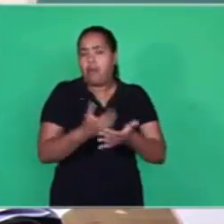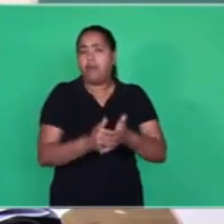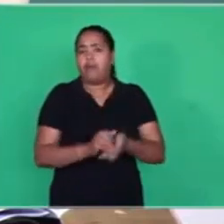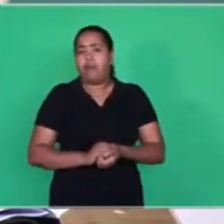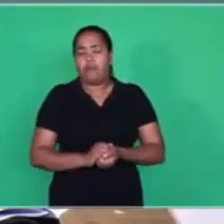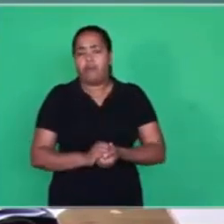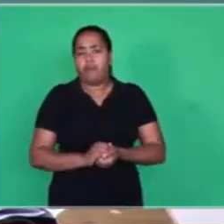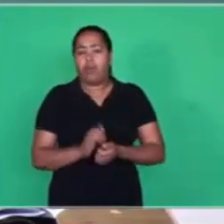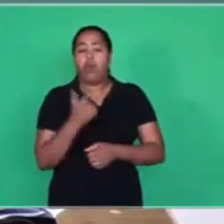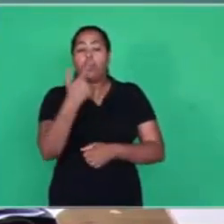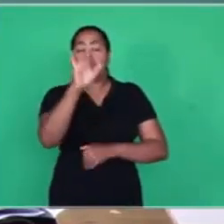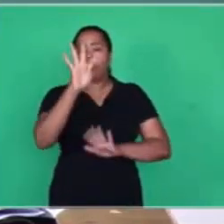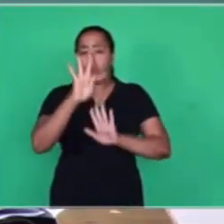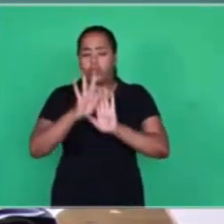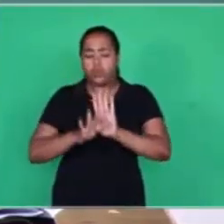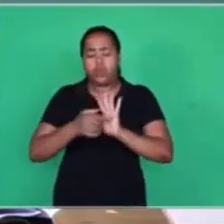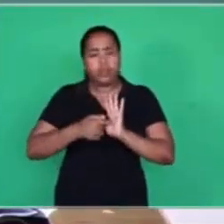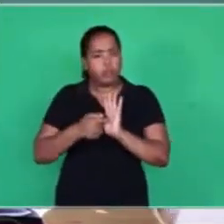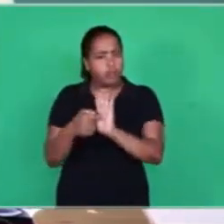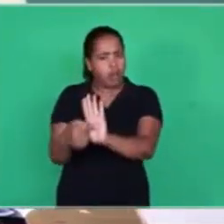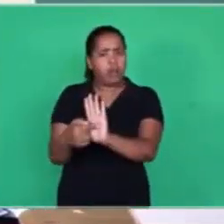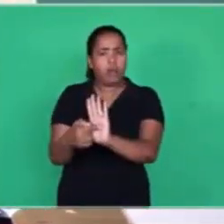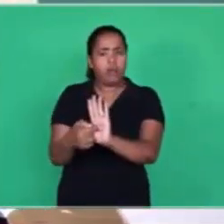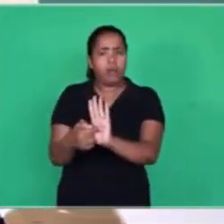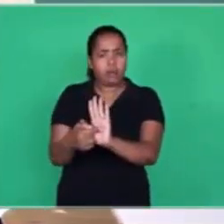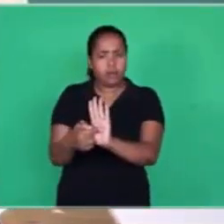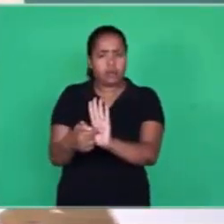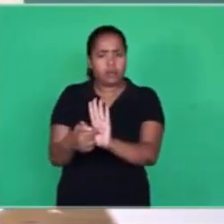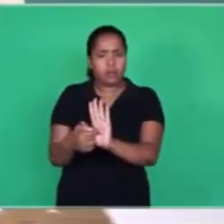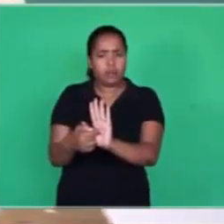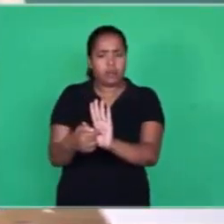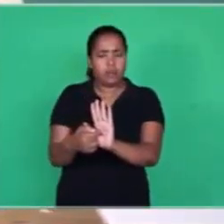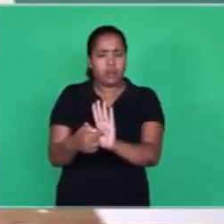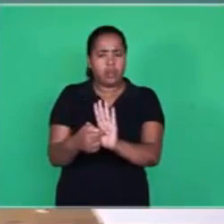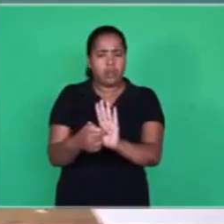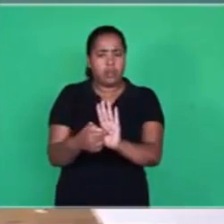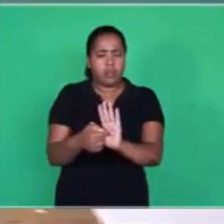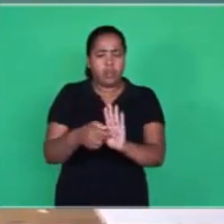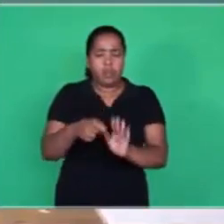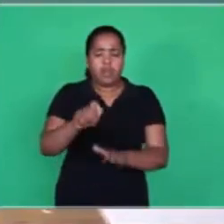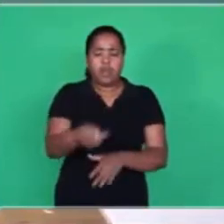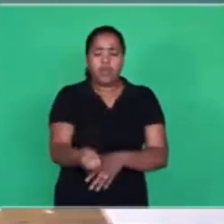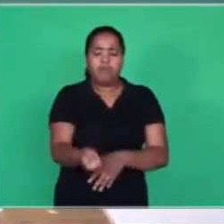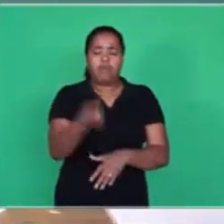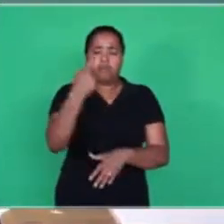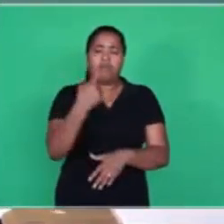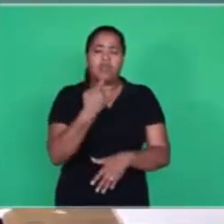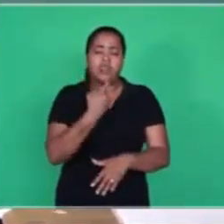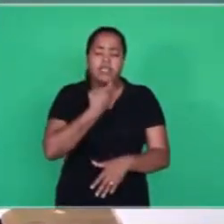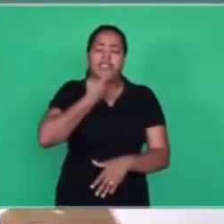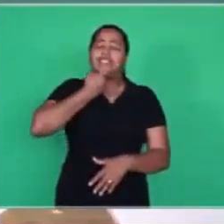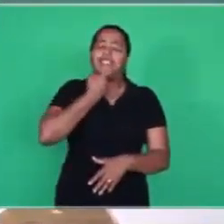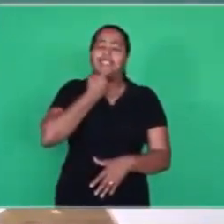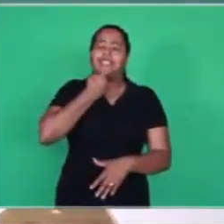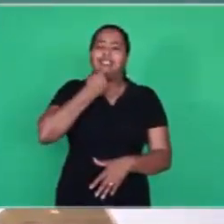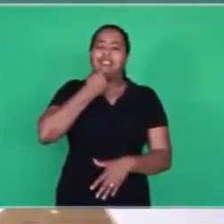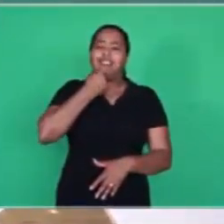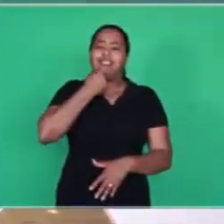Os outros três assim, vinde, vou botar um anzol no seu queixo, viu, Gog e Magog,